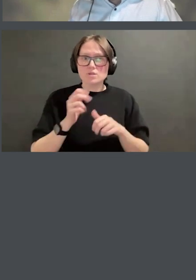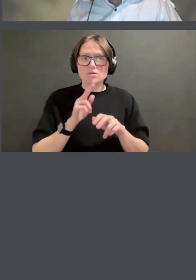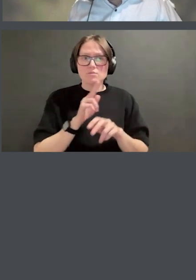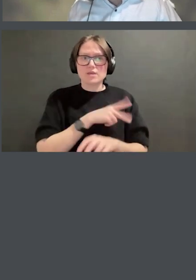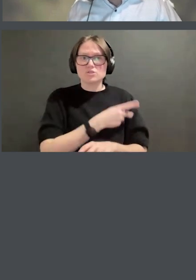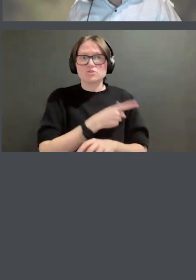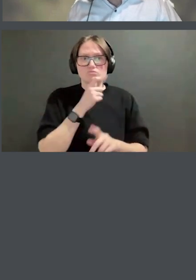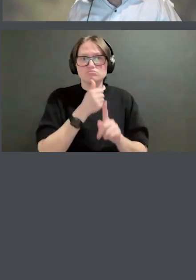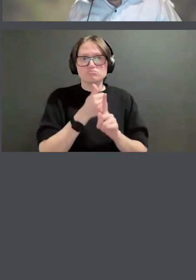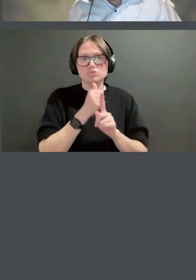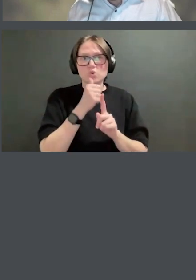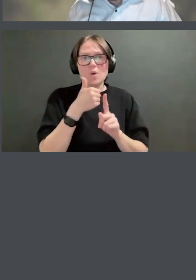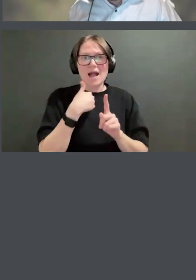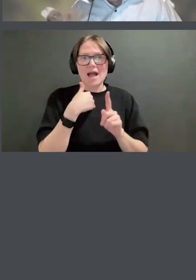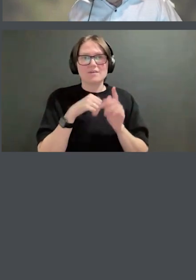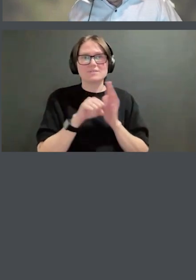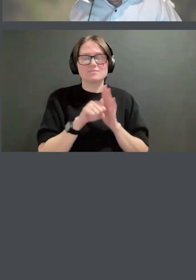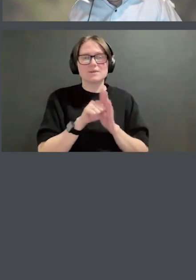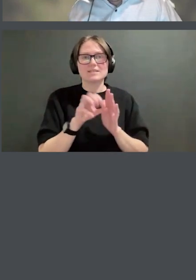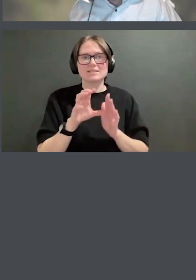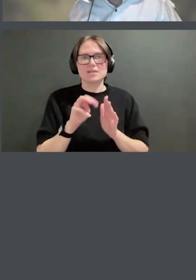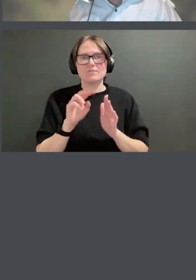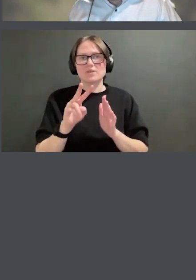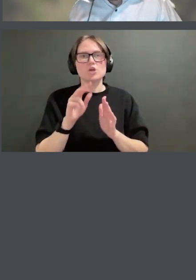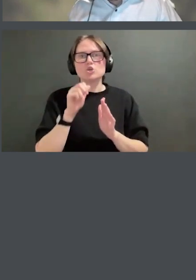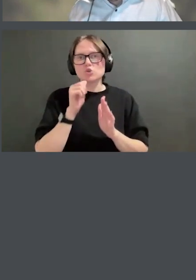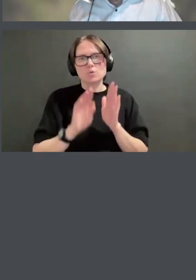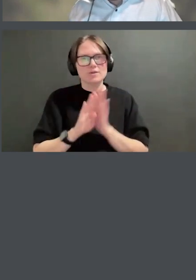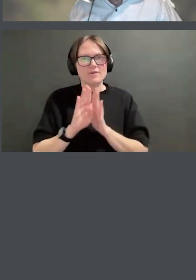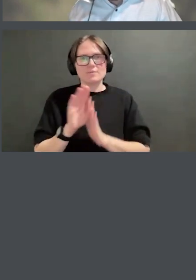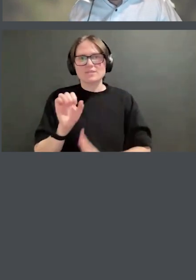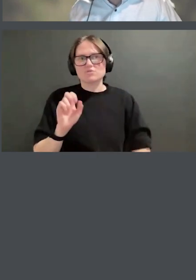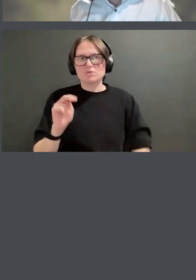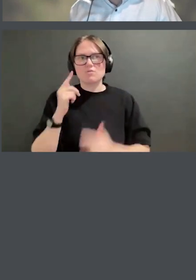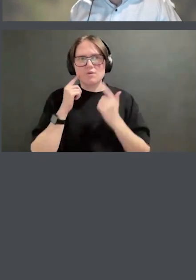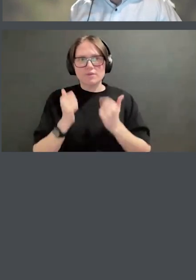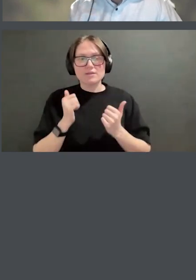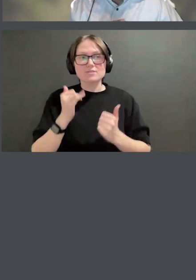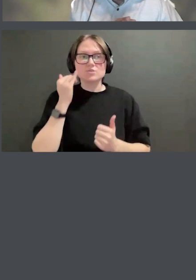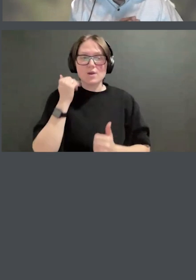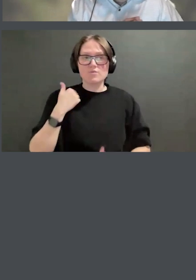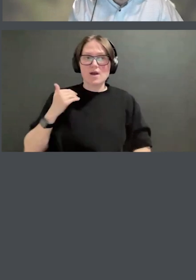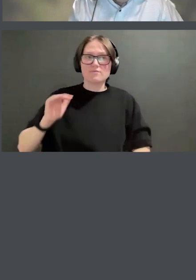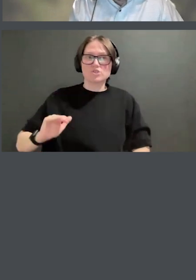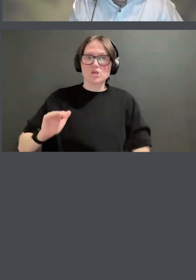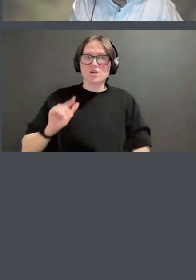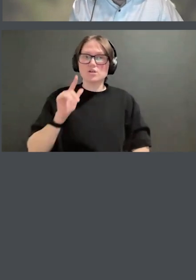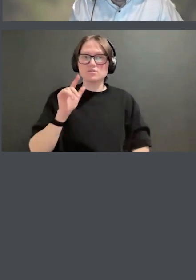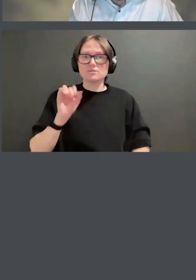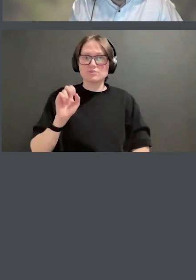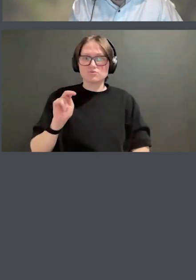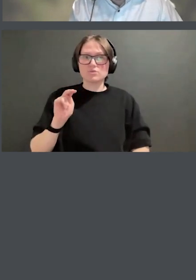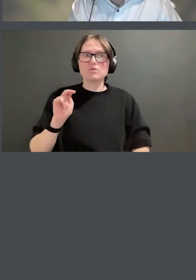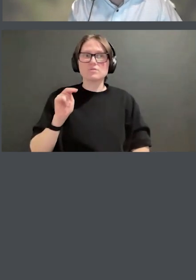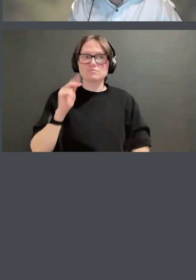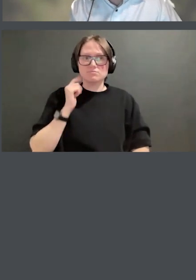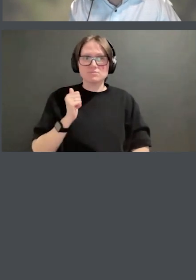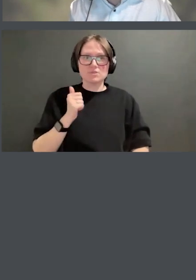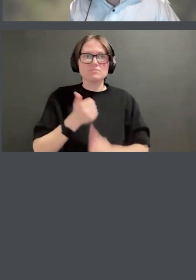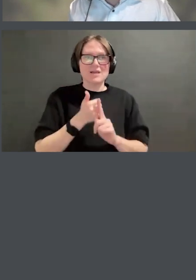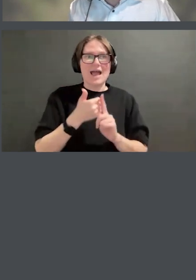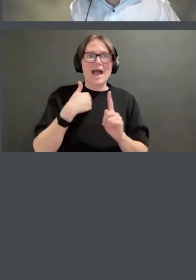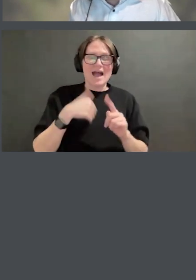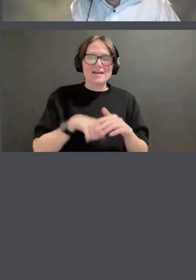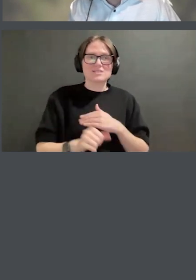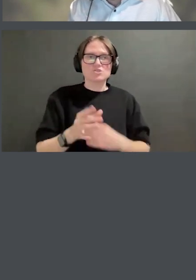develop sensorineural hearing loss. So if you have a child with sensorineural hearing loss who has congenital CMV infection, it doesn't